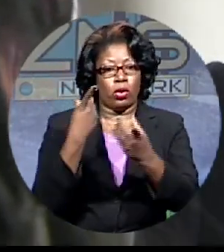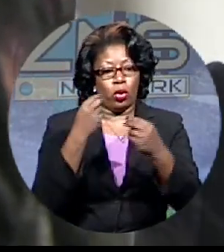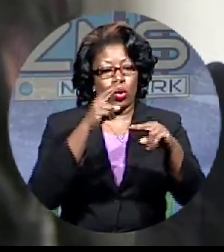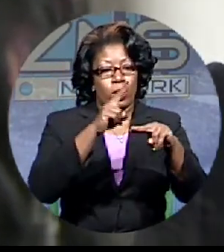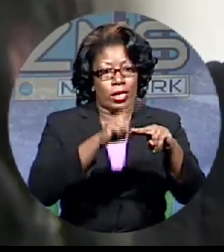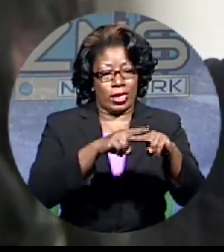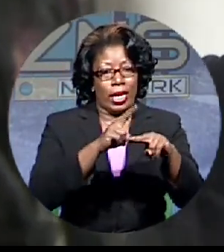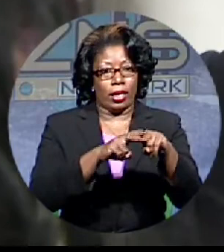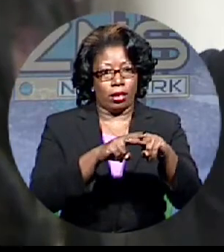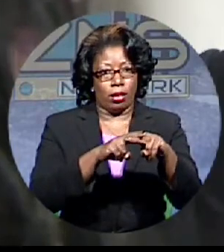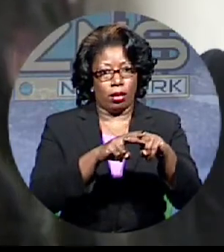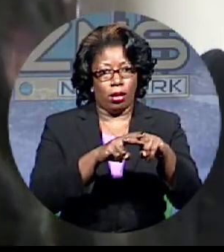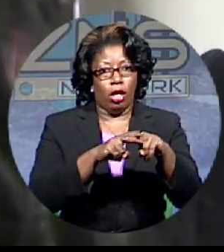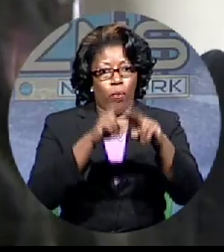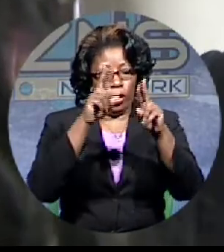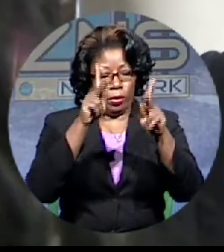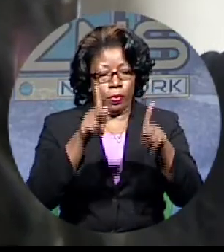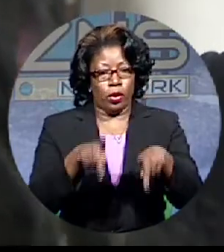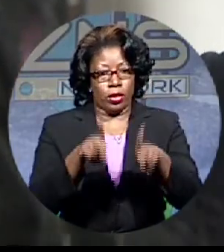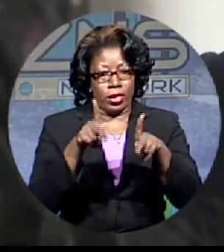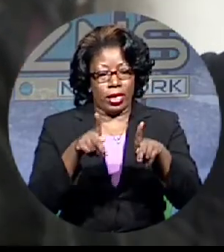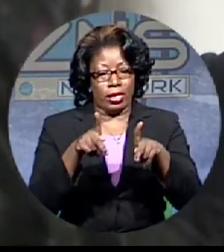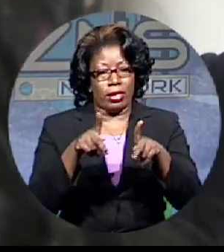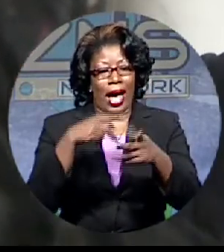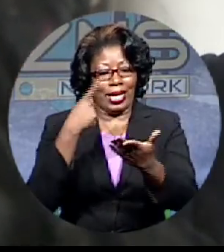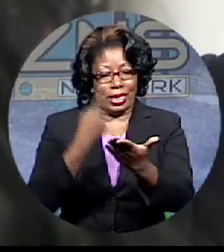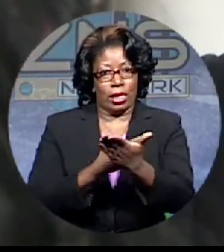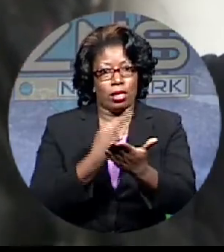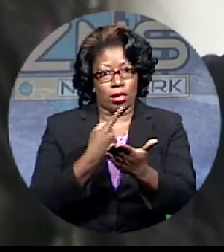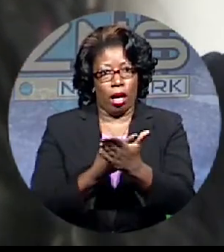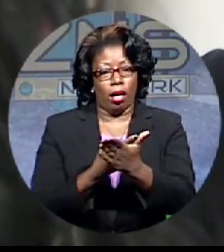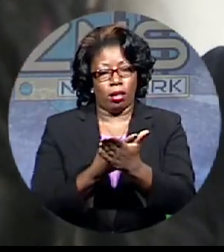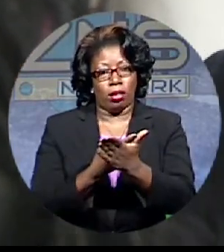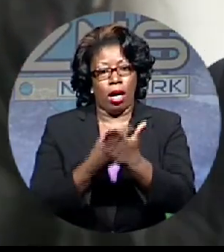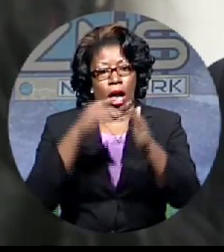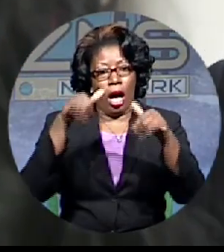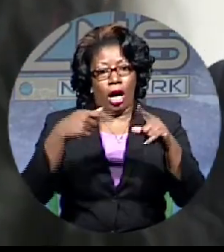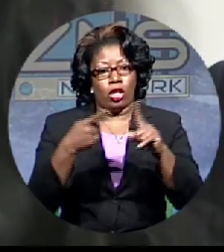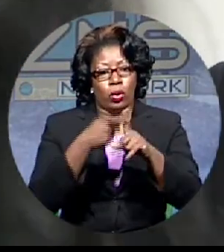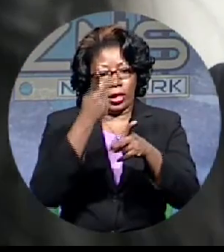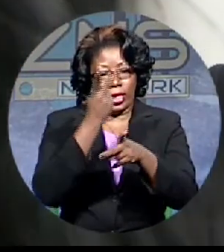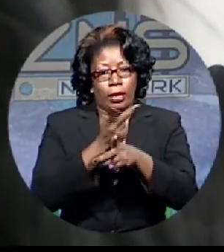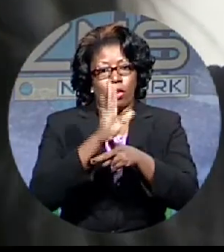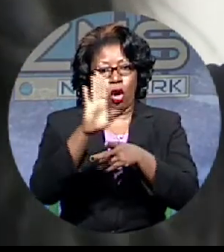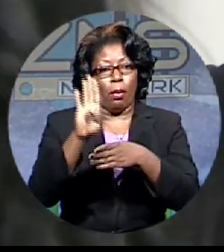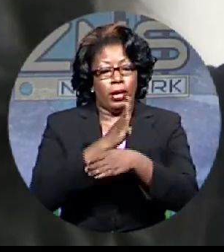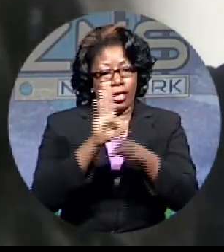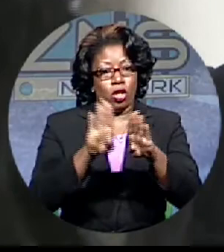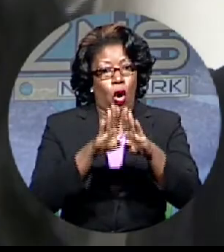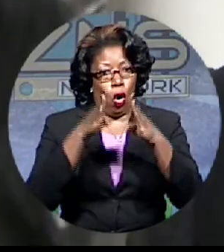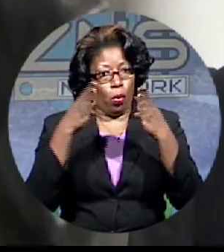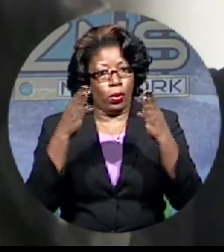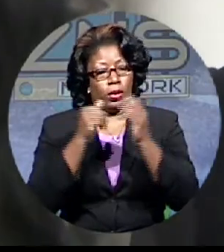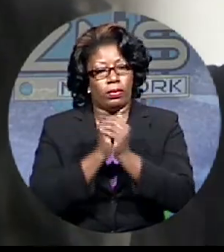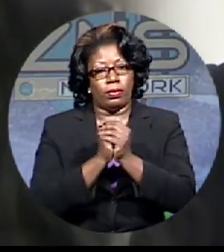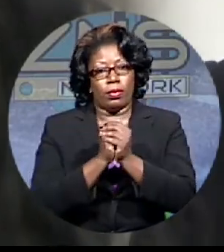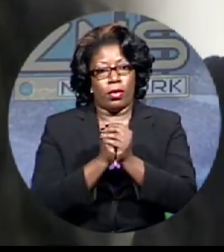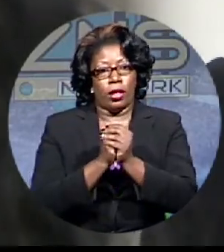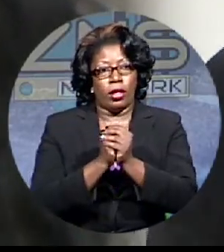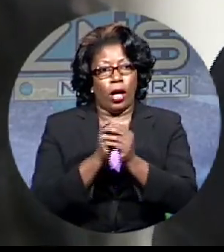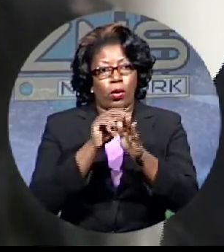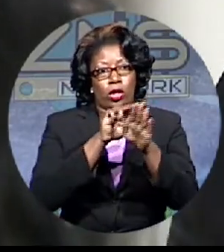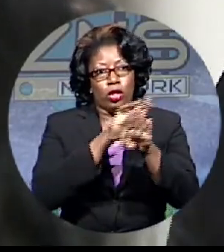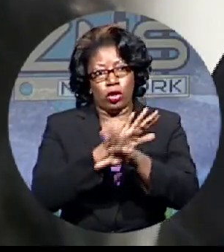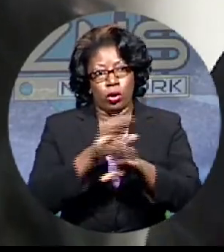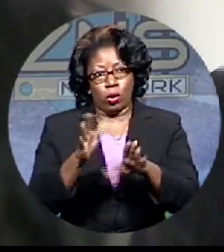workers' representatives and you figure out ways to try and see how you could keep your business open. Yeah. The last thing we want to do, and we will